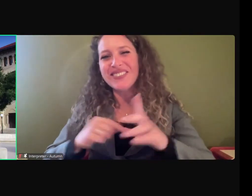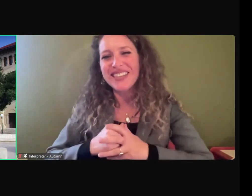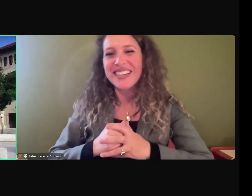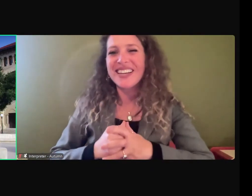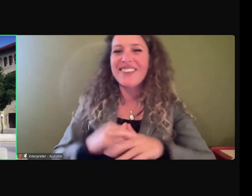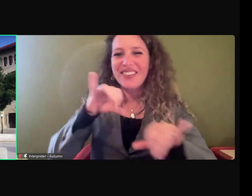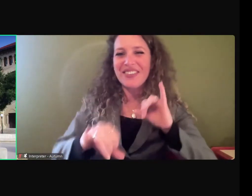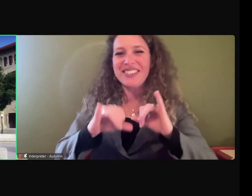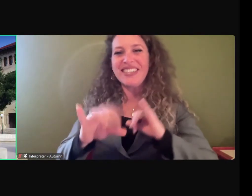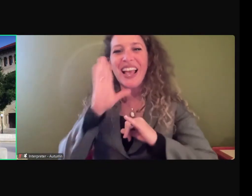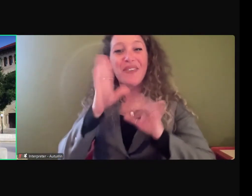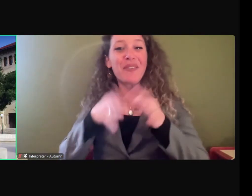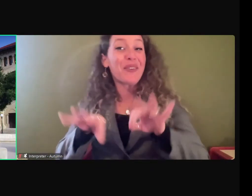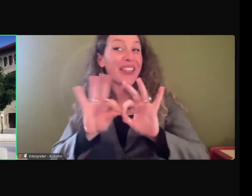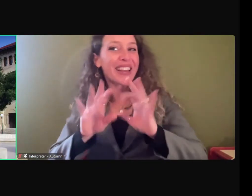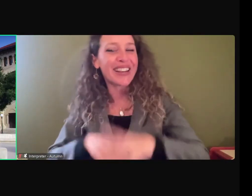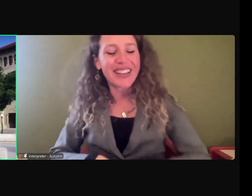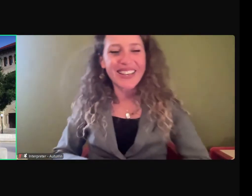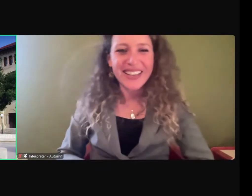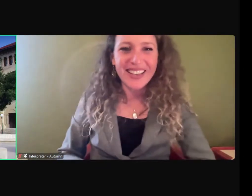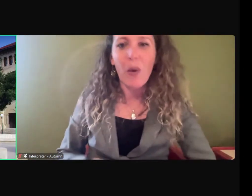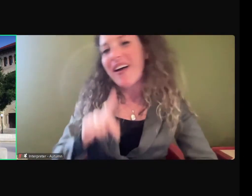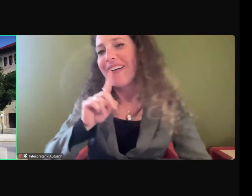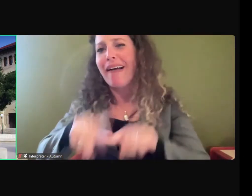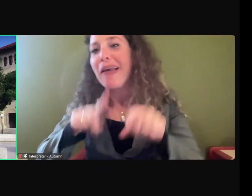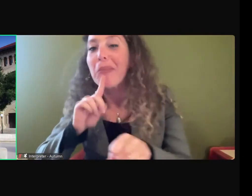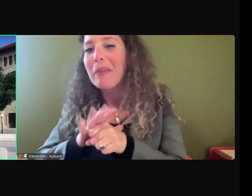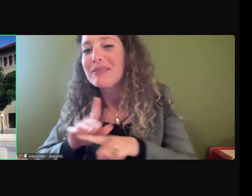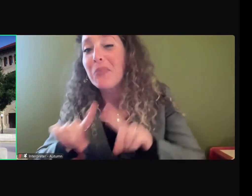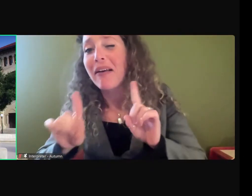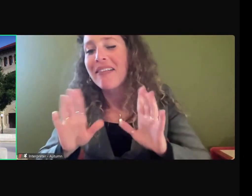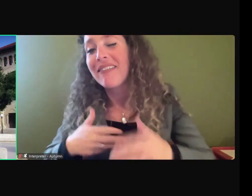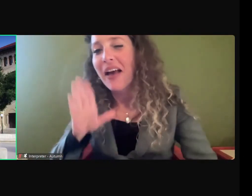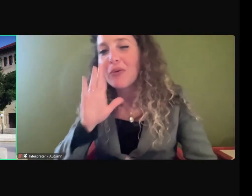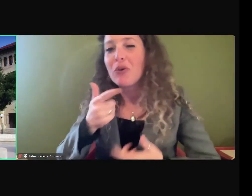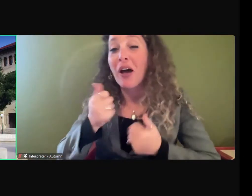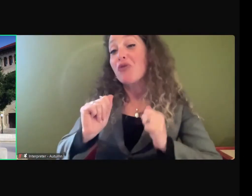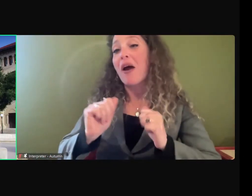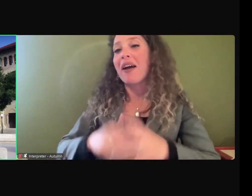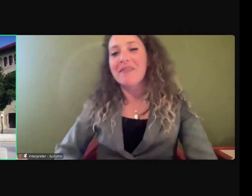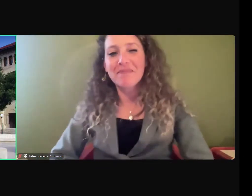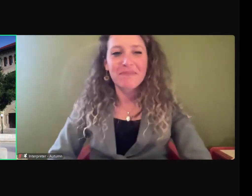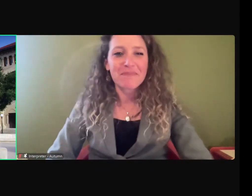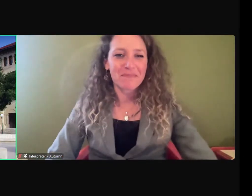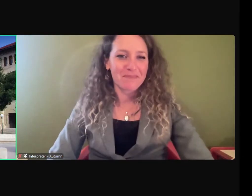while. Well, I can't promise that, but I'll try.